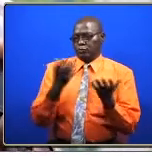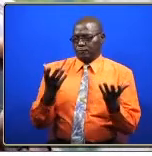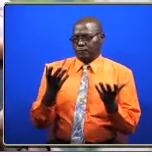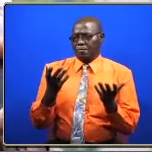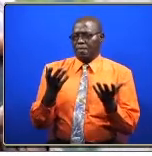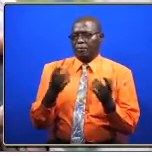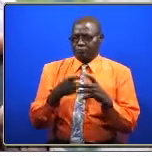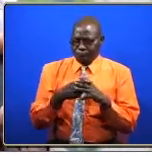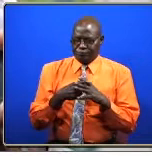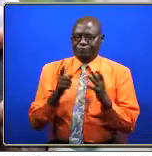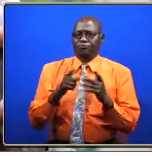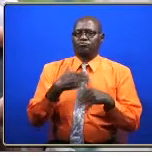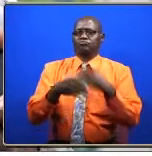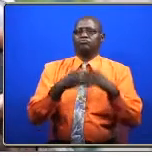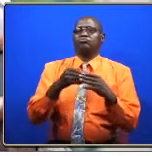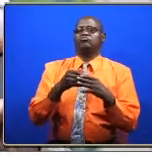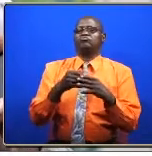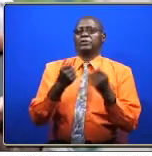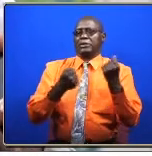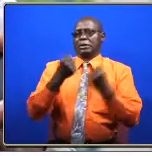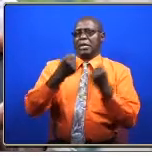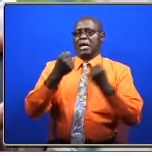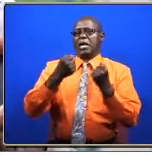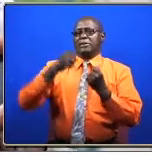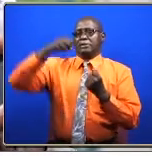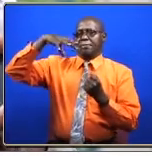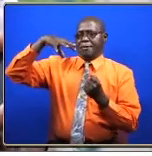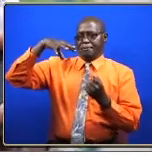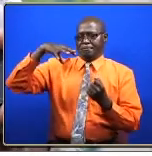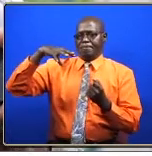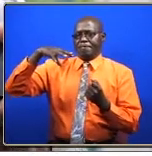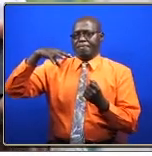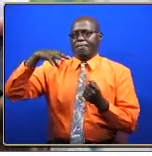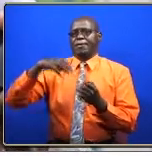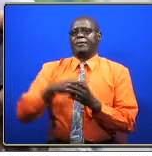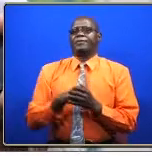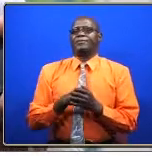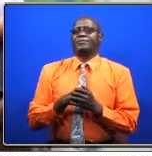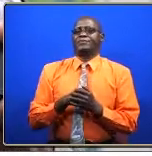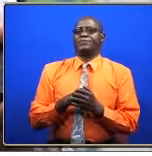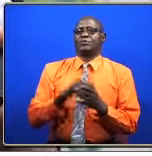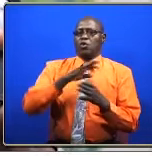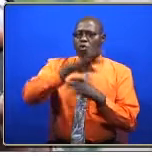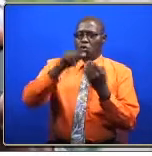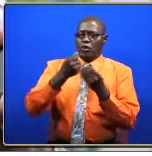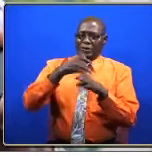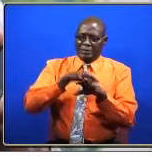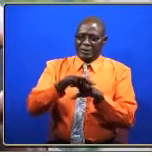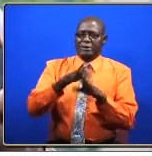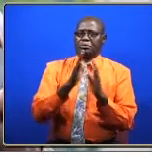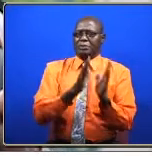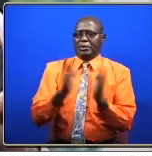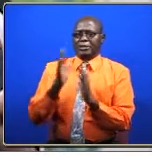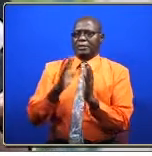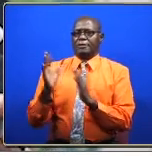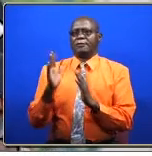rolling out of electric cars across different markets where we operate. All of all this is an integrated plan